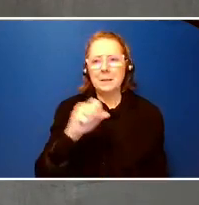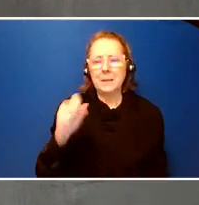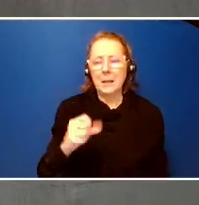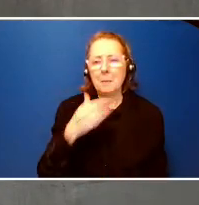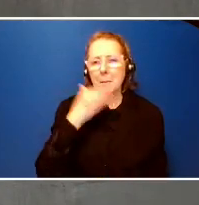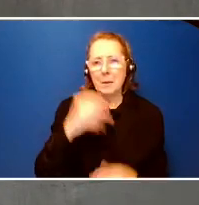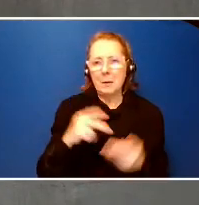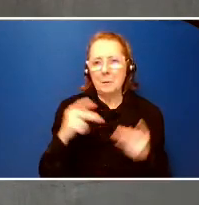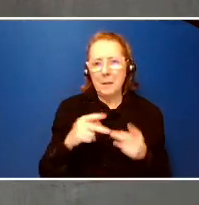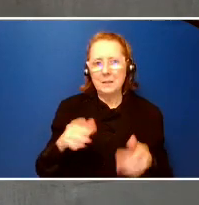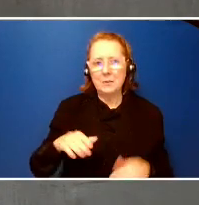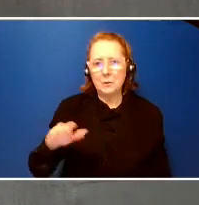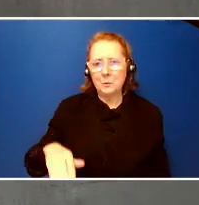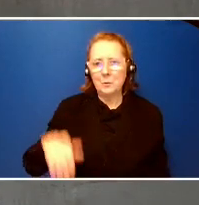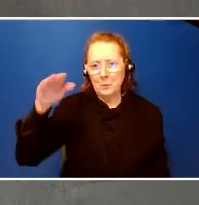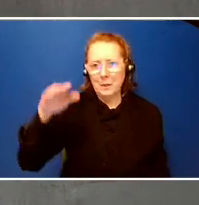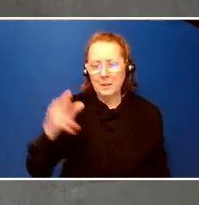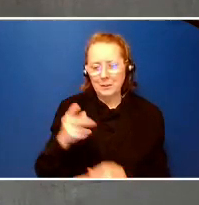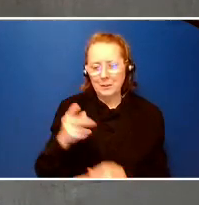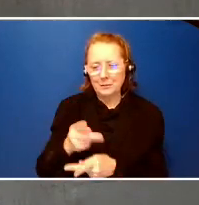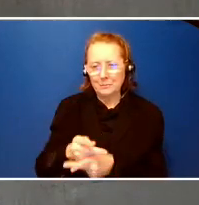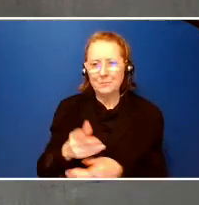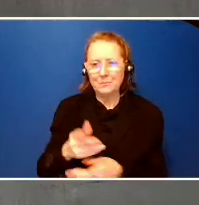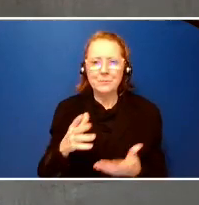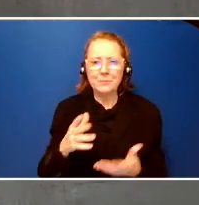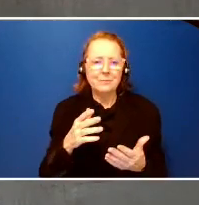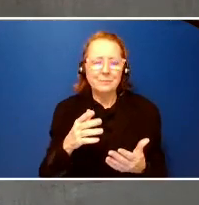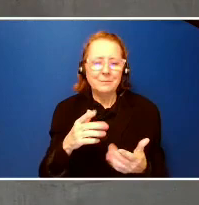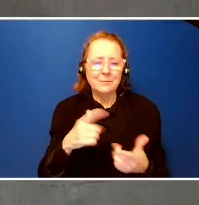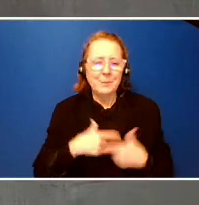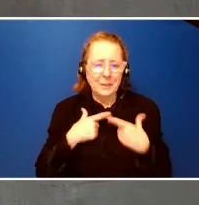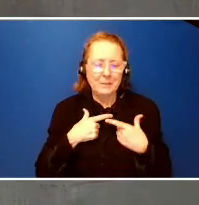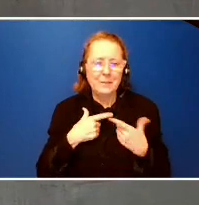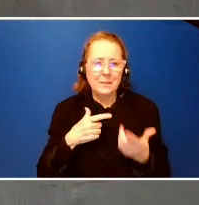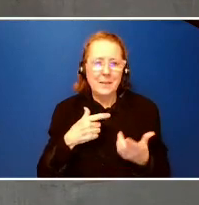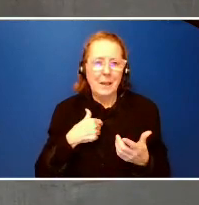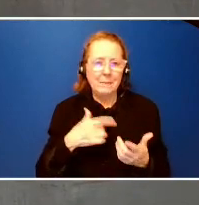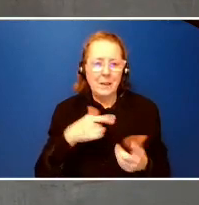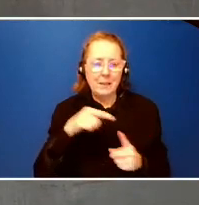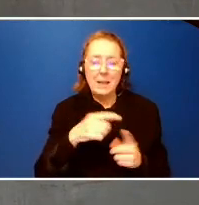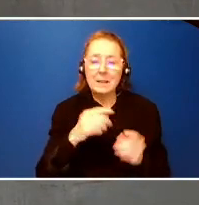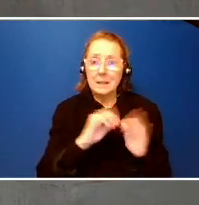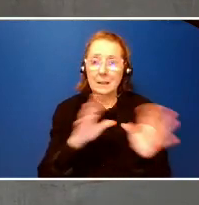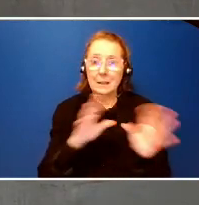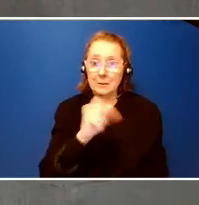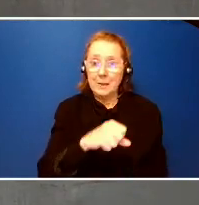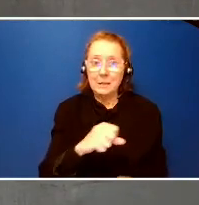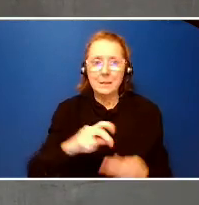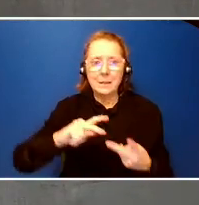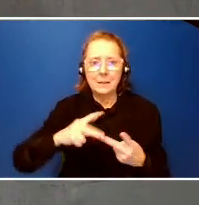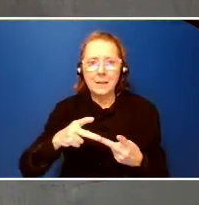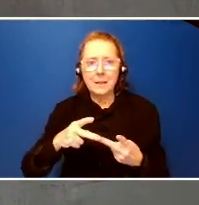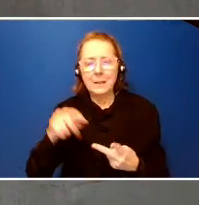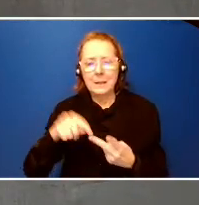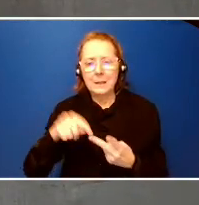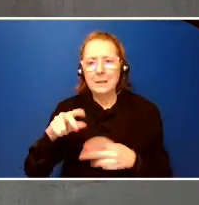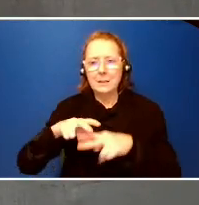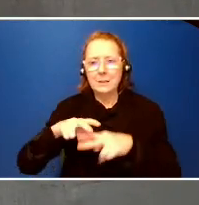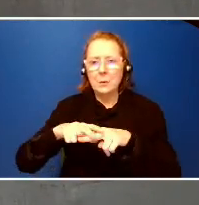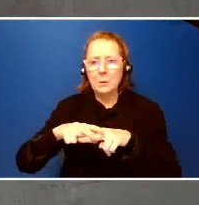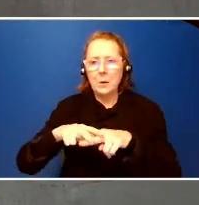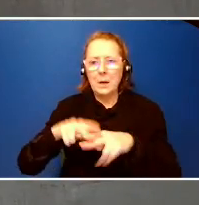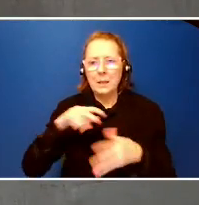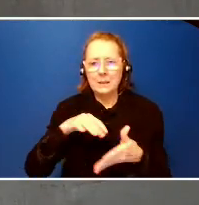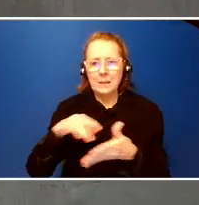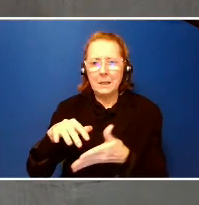and to live. So that's clearly something I think is a yes. The second one is this rail study.